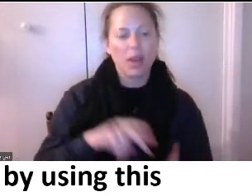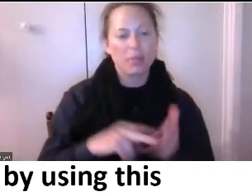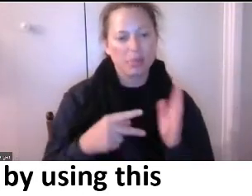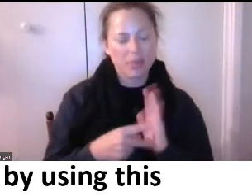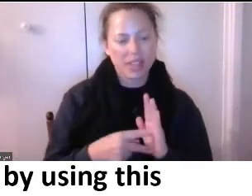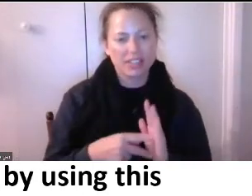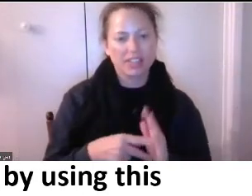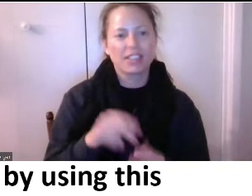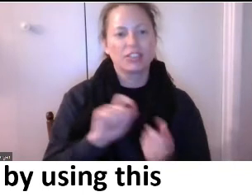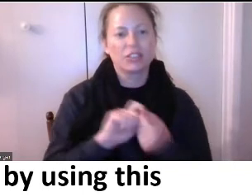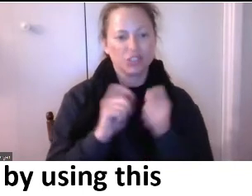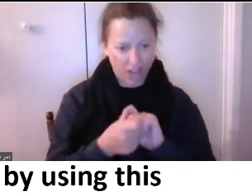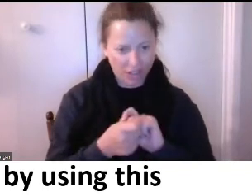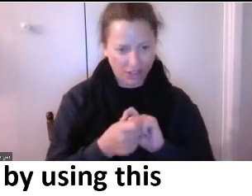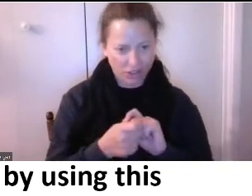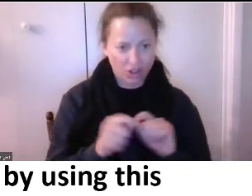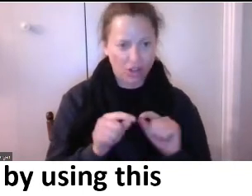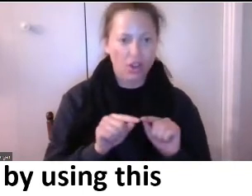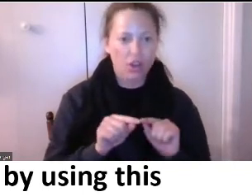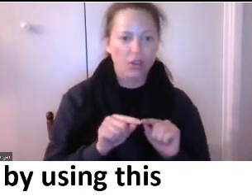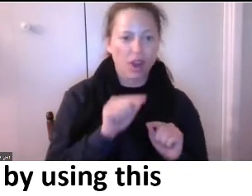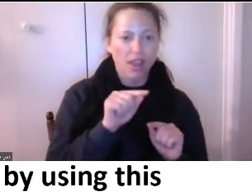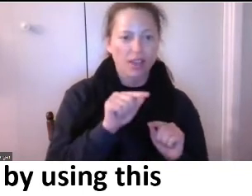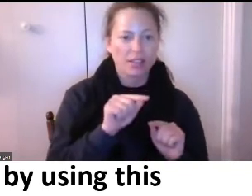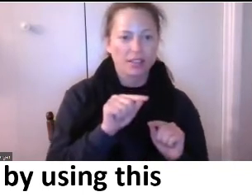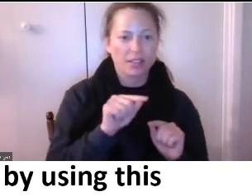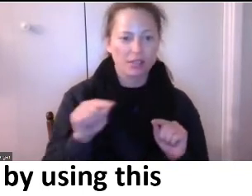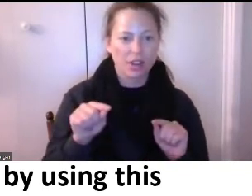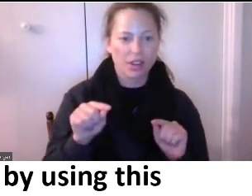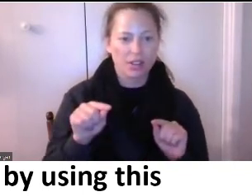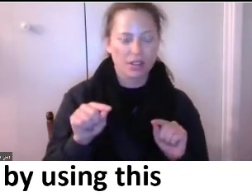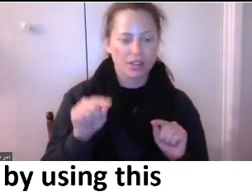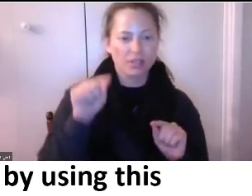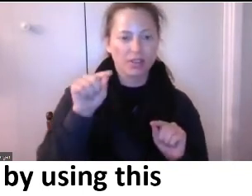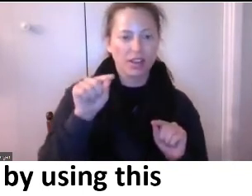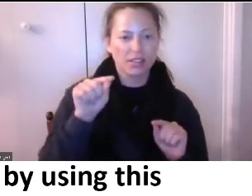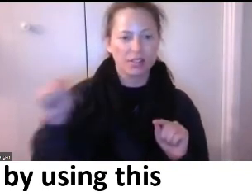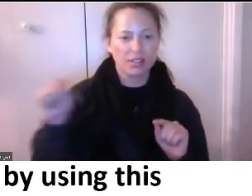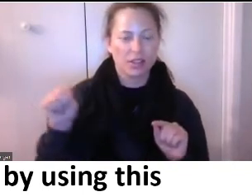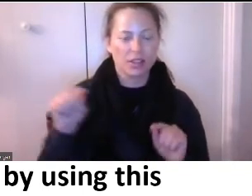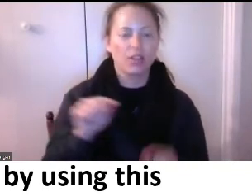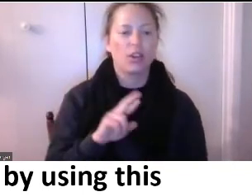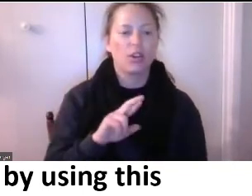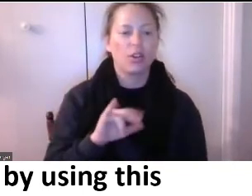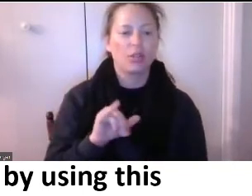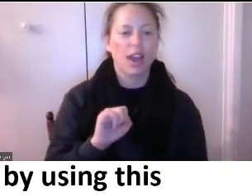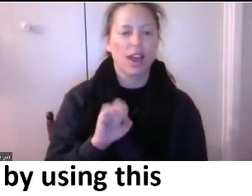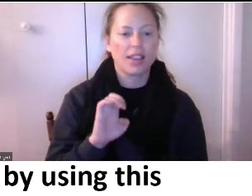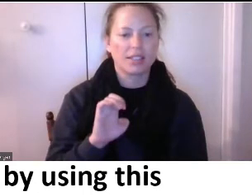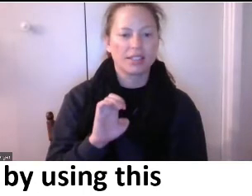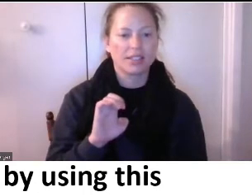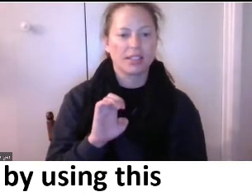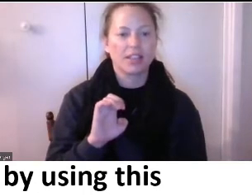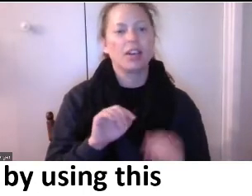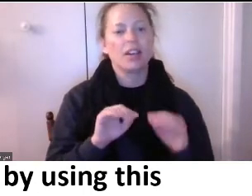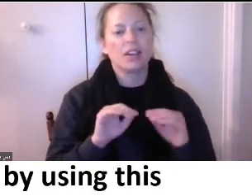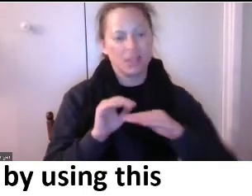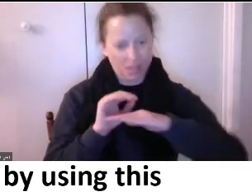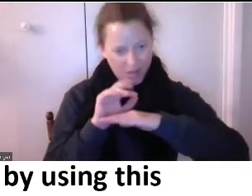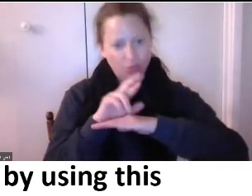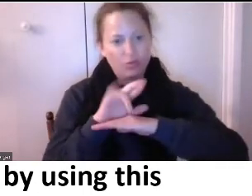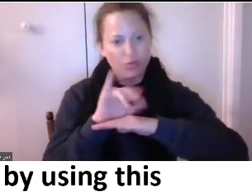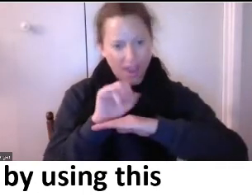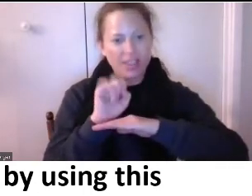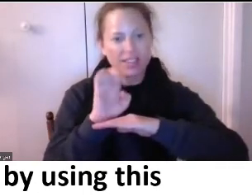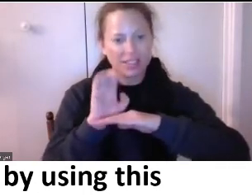run. Rise is going up and down. Run is going left to right. Okay, that's why y's are on top,